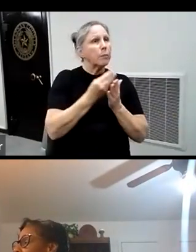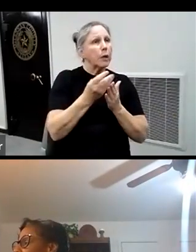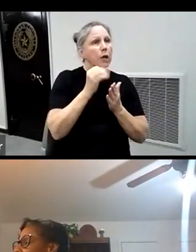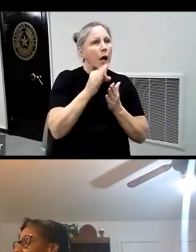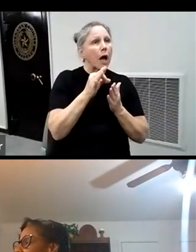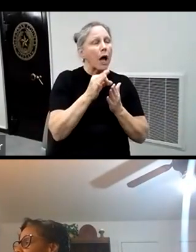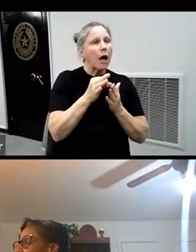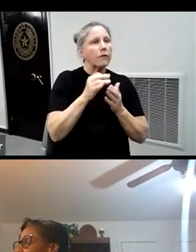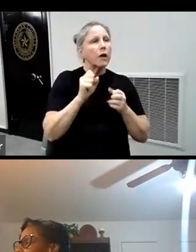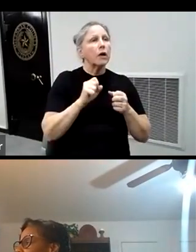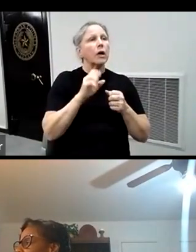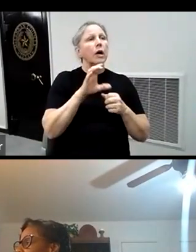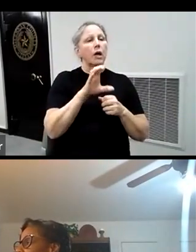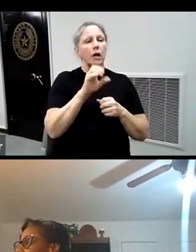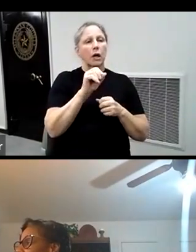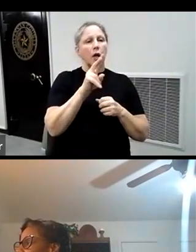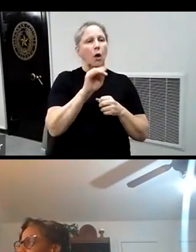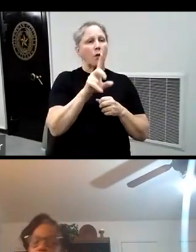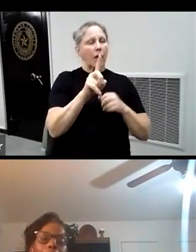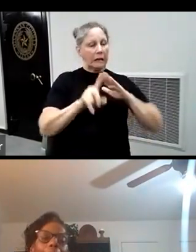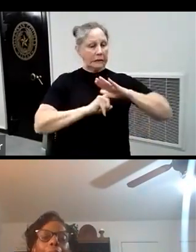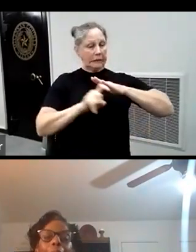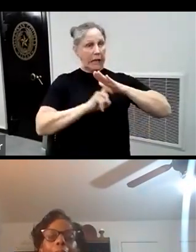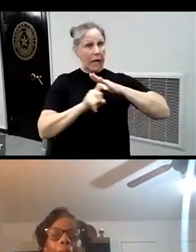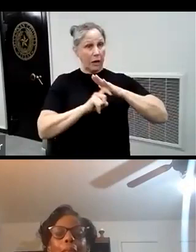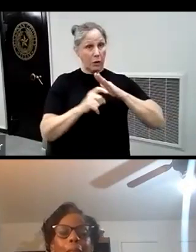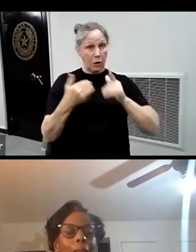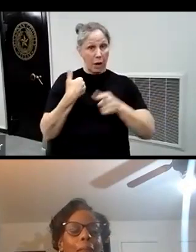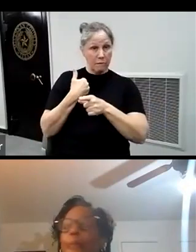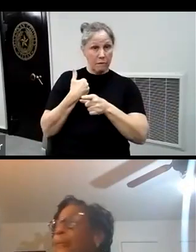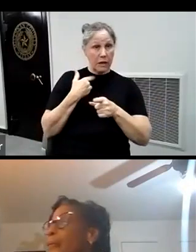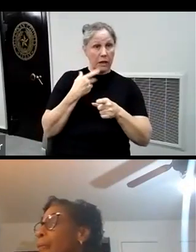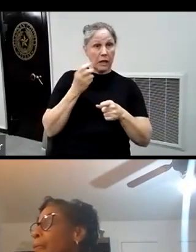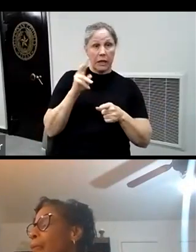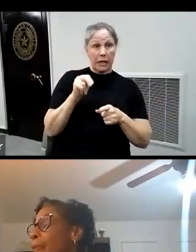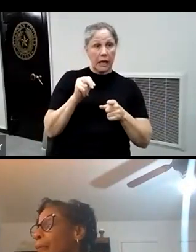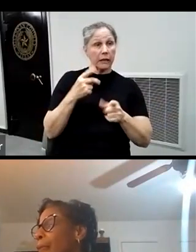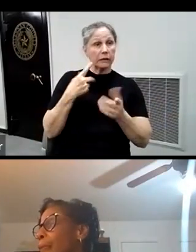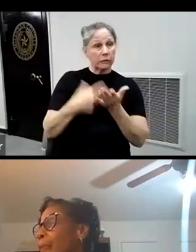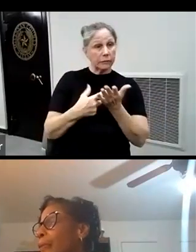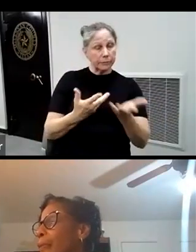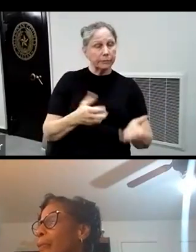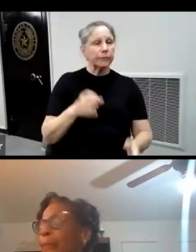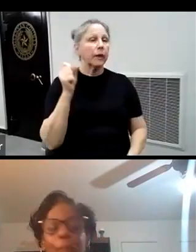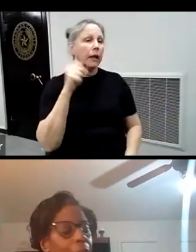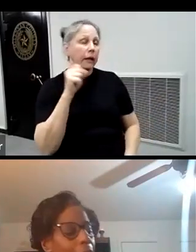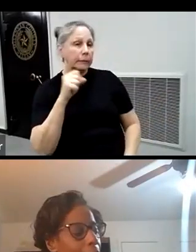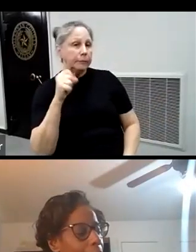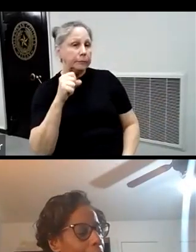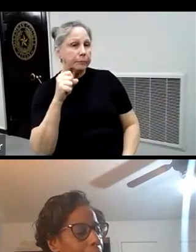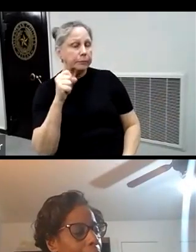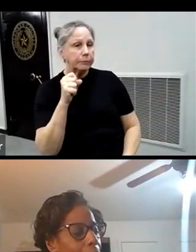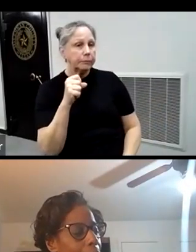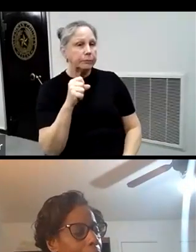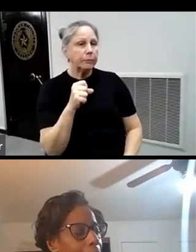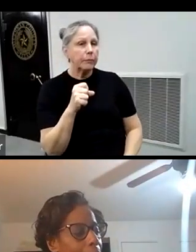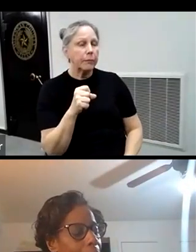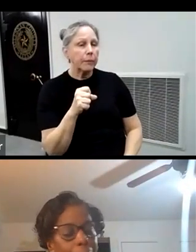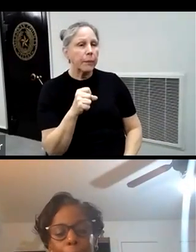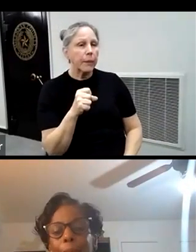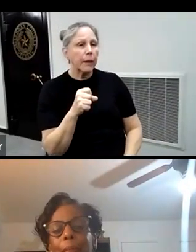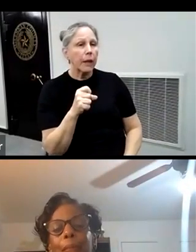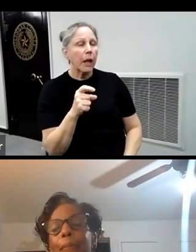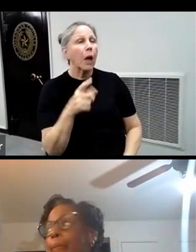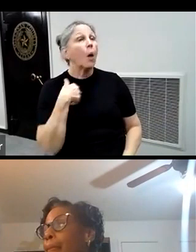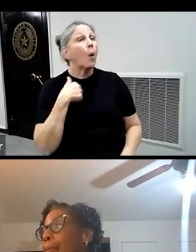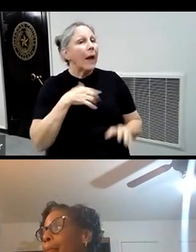surplus Kodak document scanner. Ken? Yes, sir. The elections found a